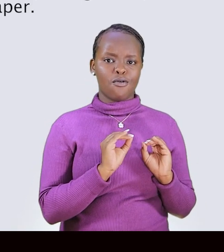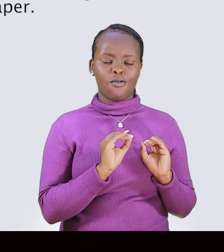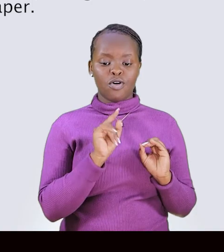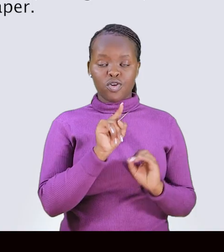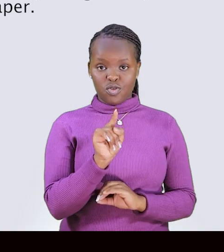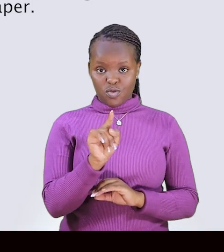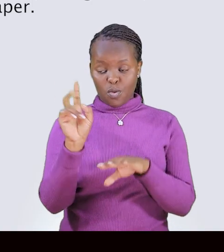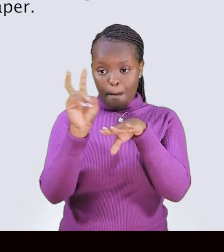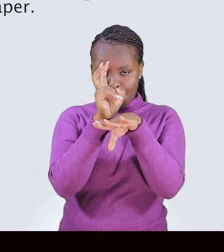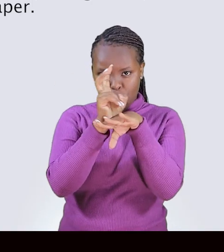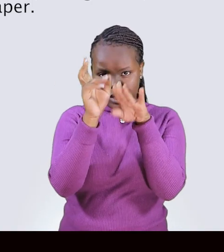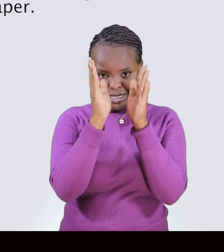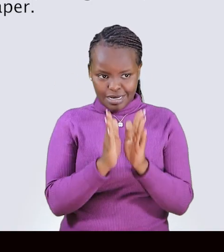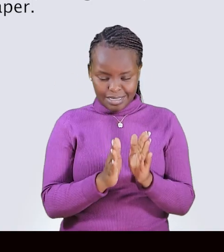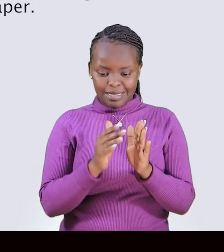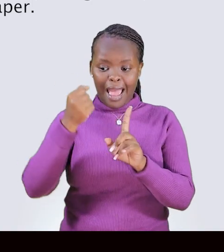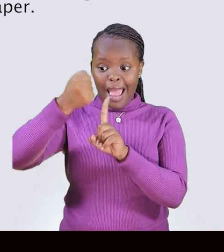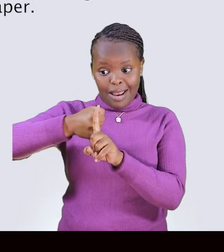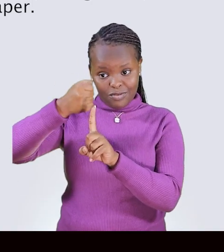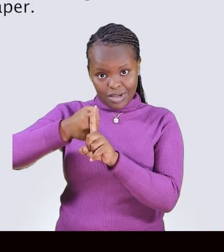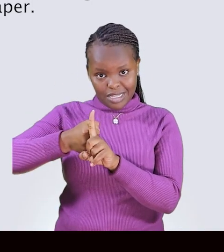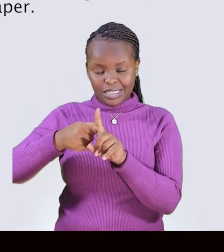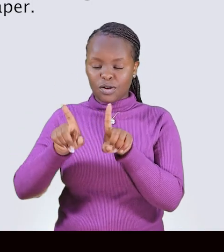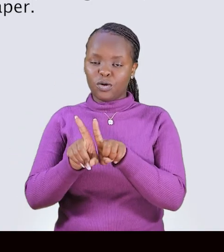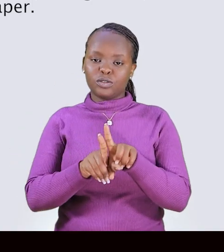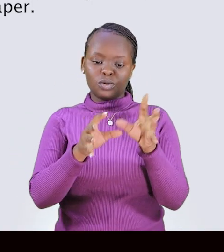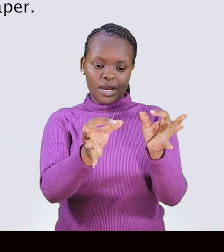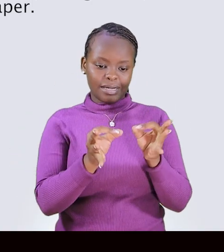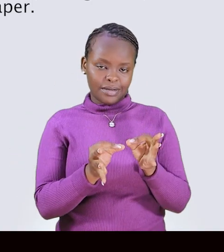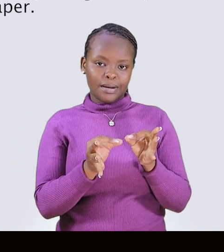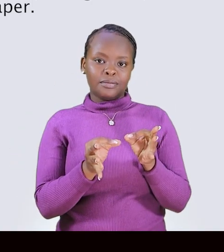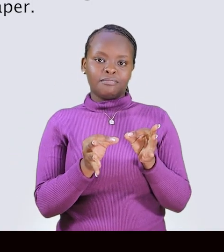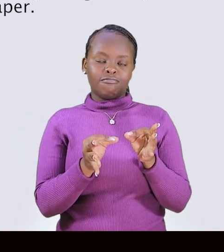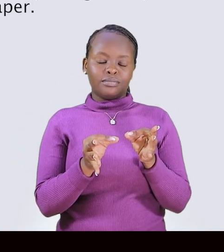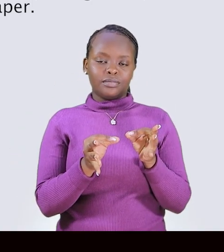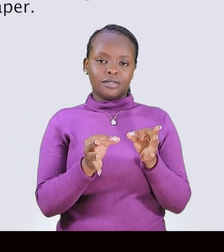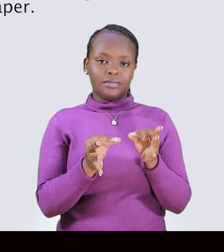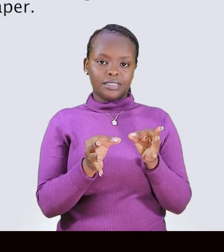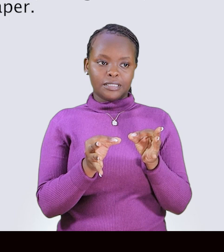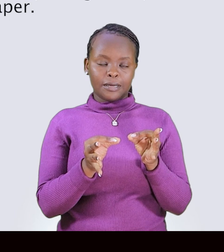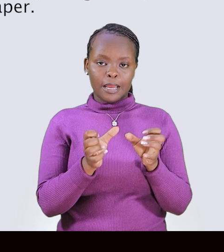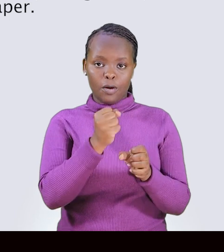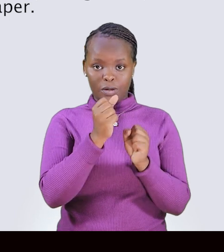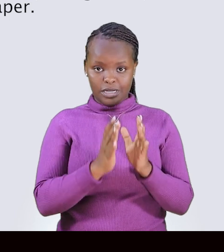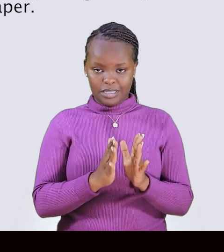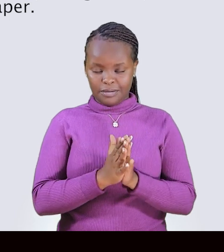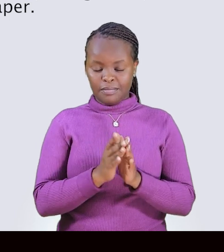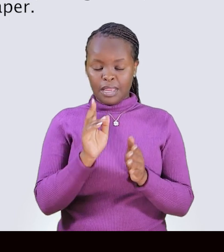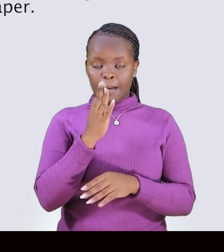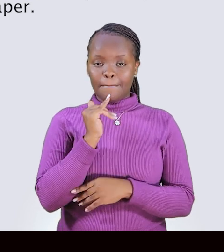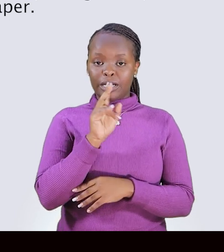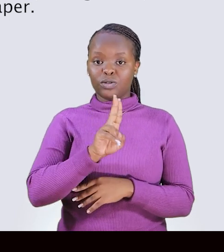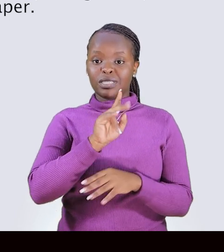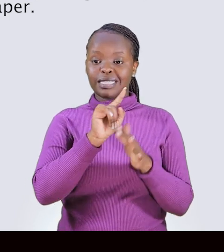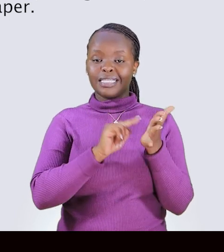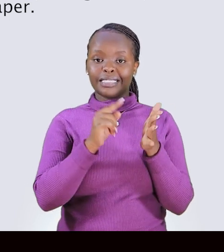You are the monitors, the advocates, and the accountability mechanisms. By using this toolkit,